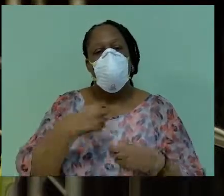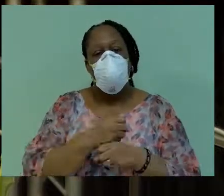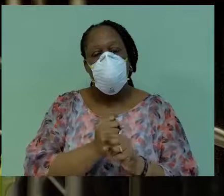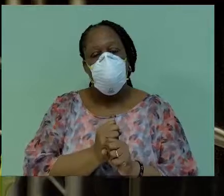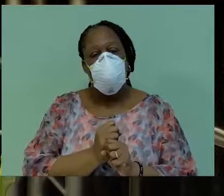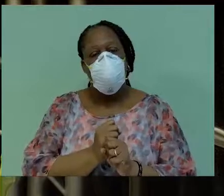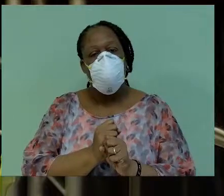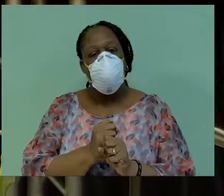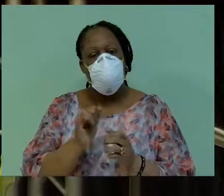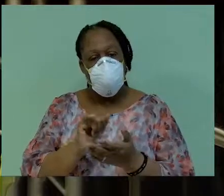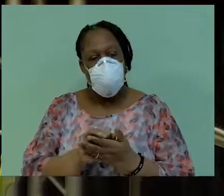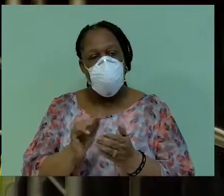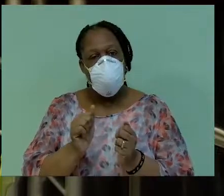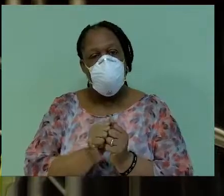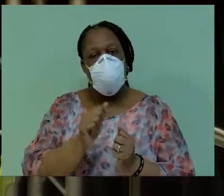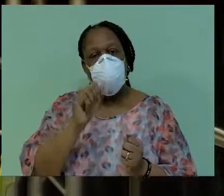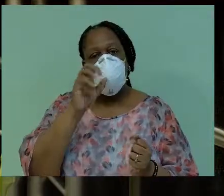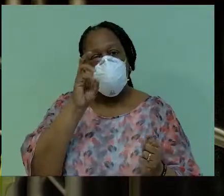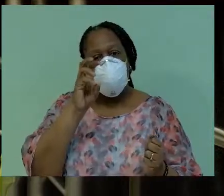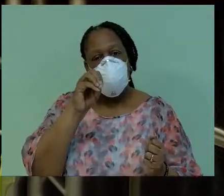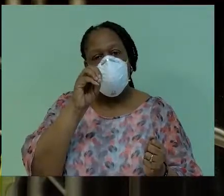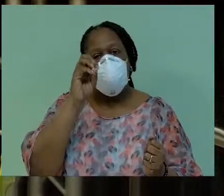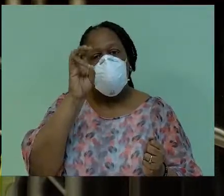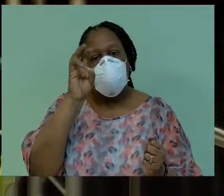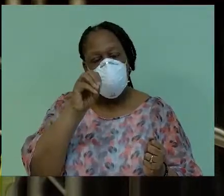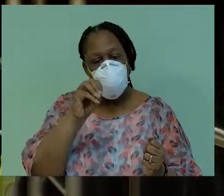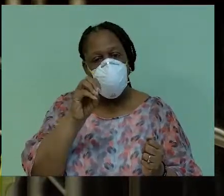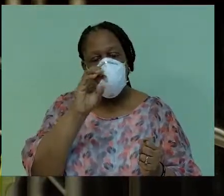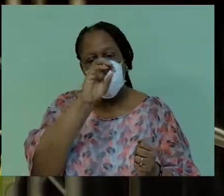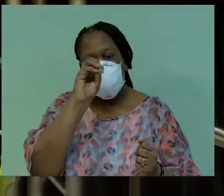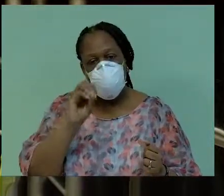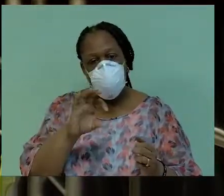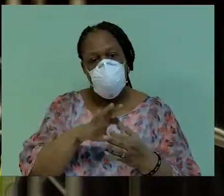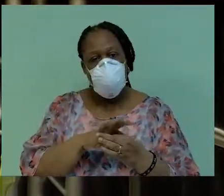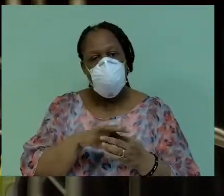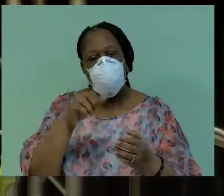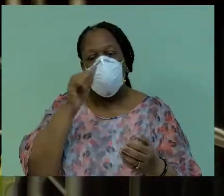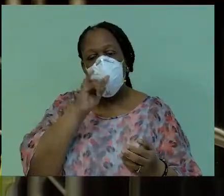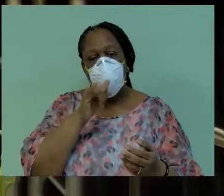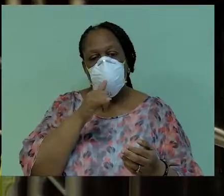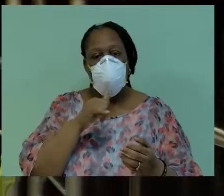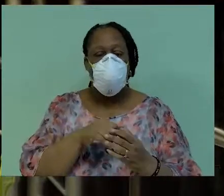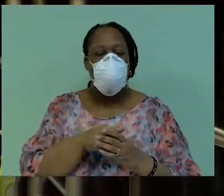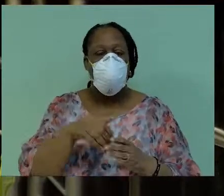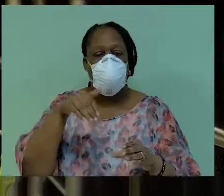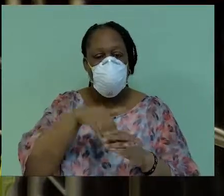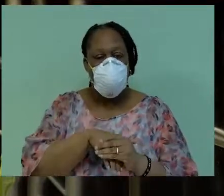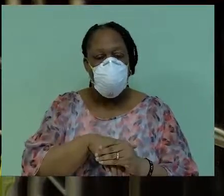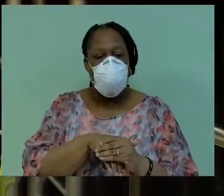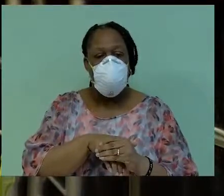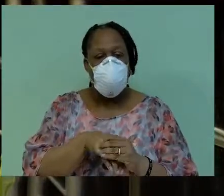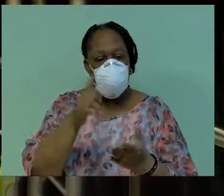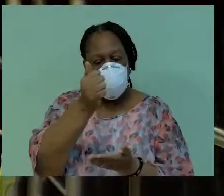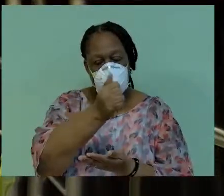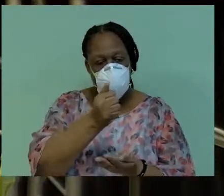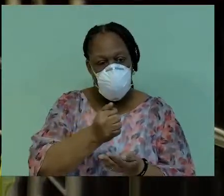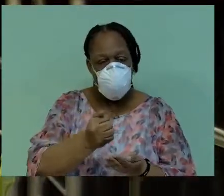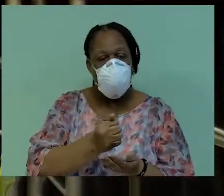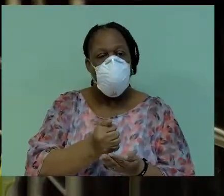pressure. So that means when you place alcohol of 99.8%